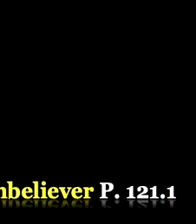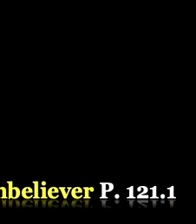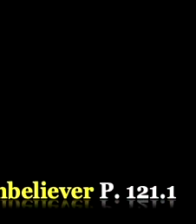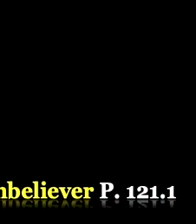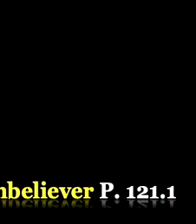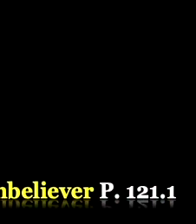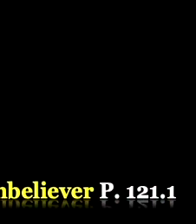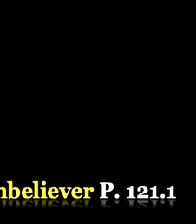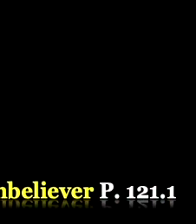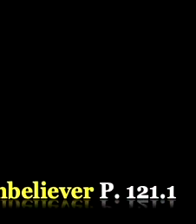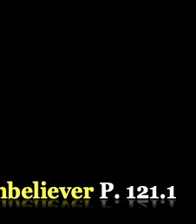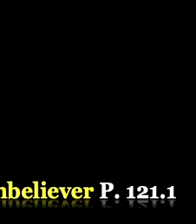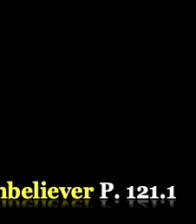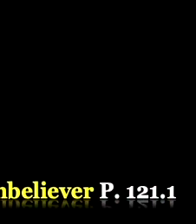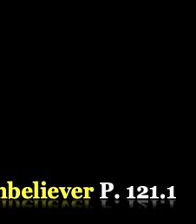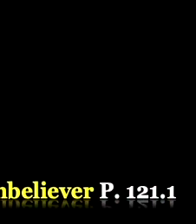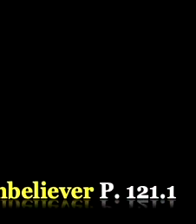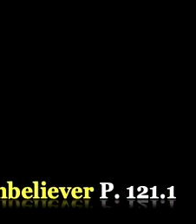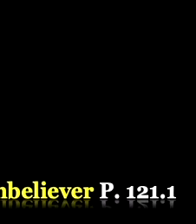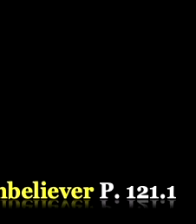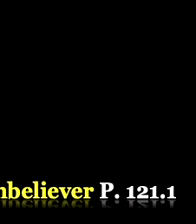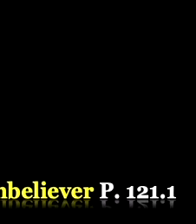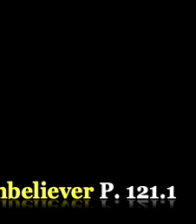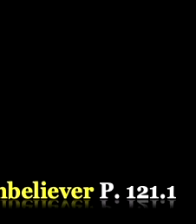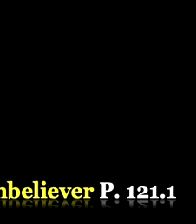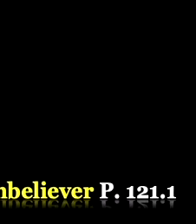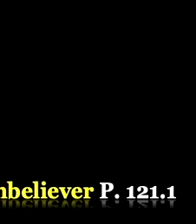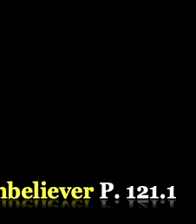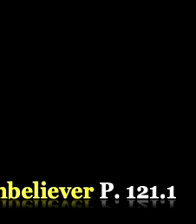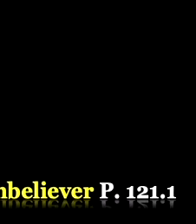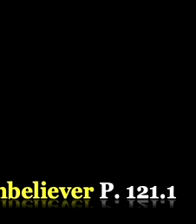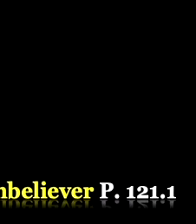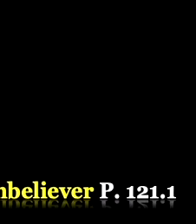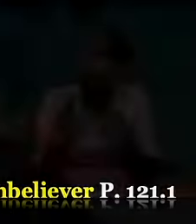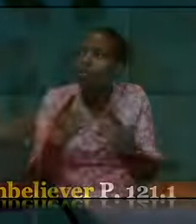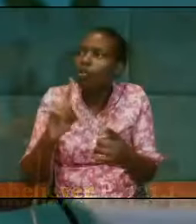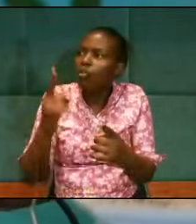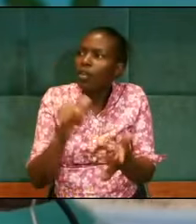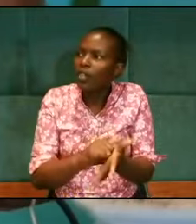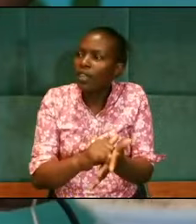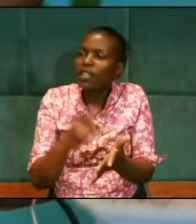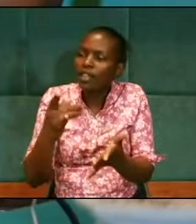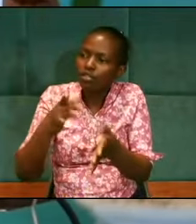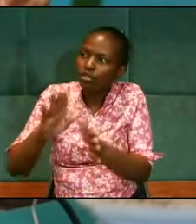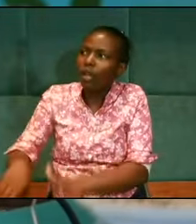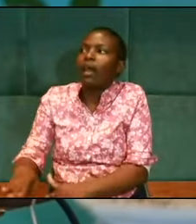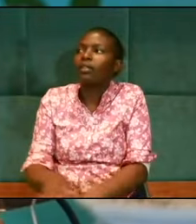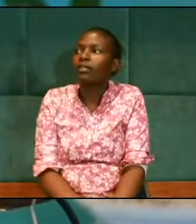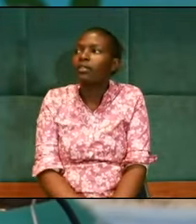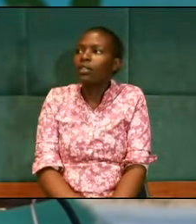whom Jesus addressed the words, one thing thou lackest. That was the one thing